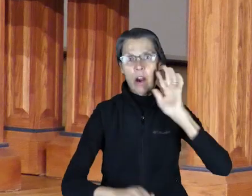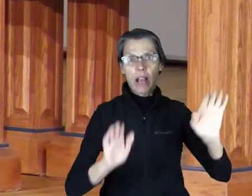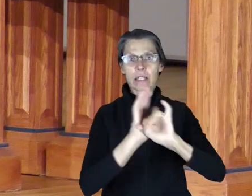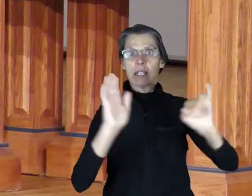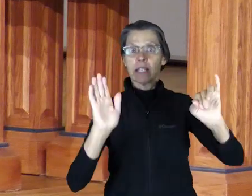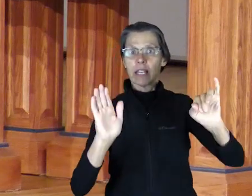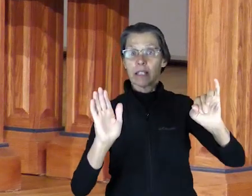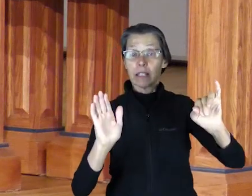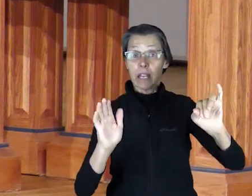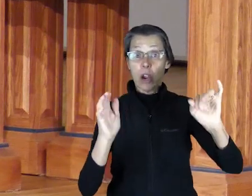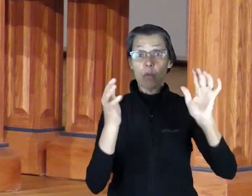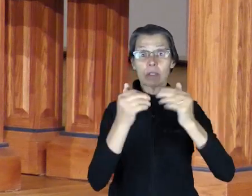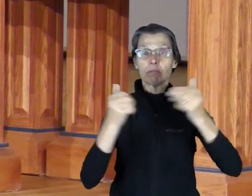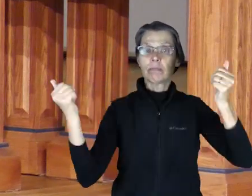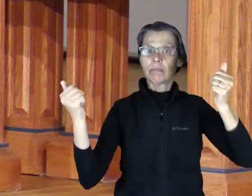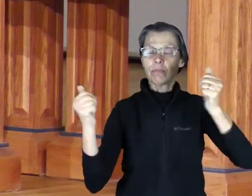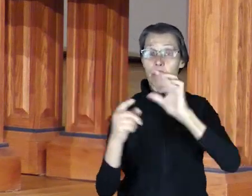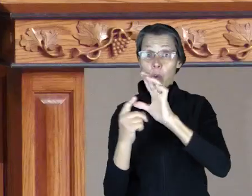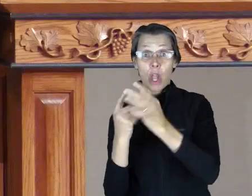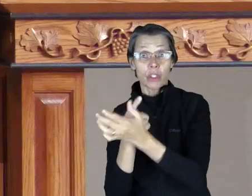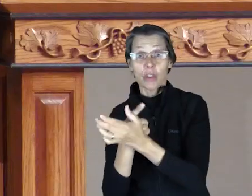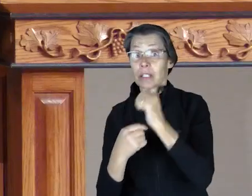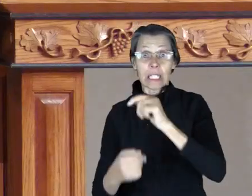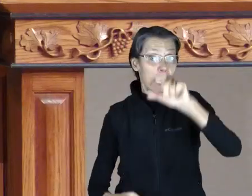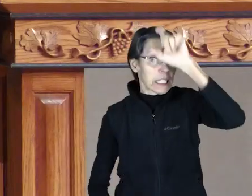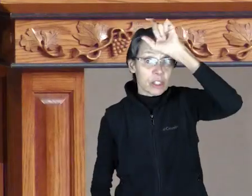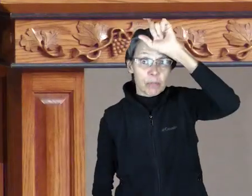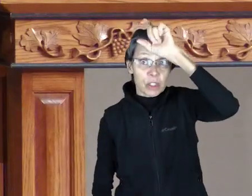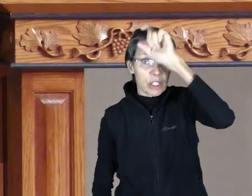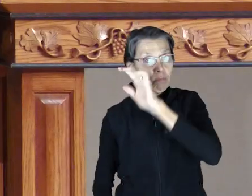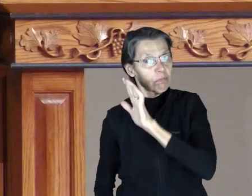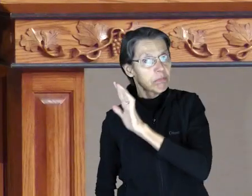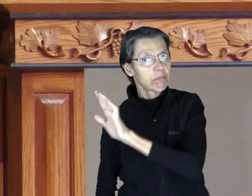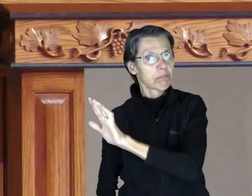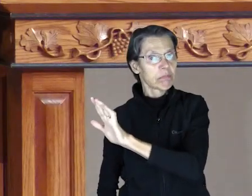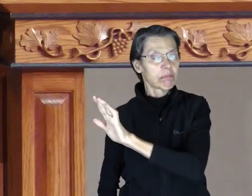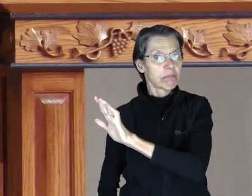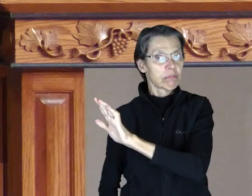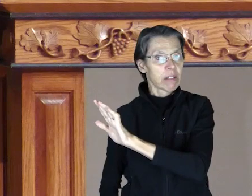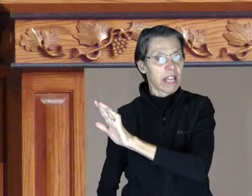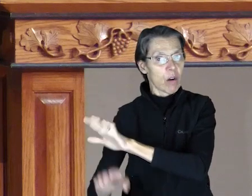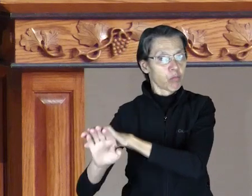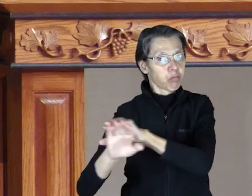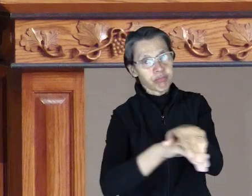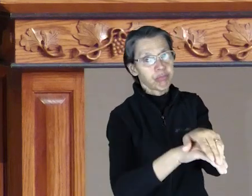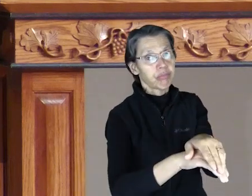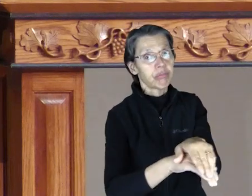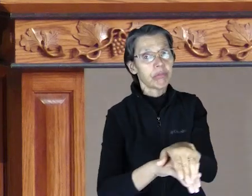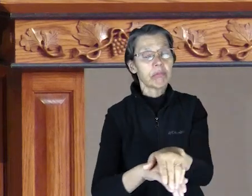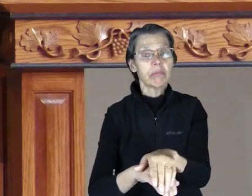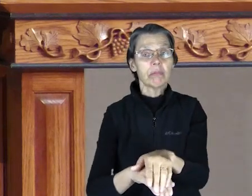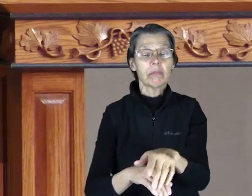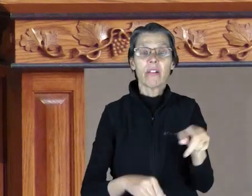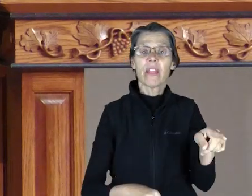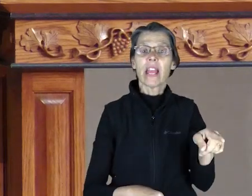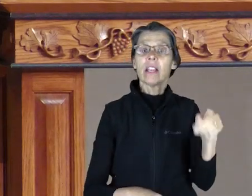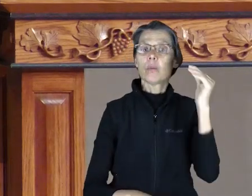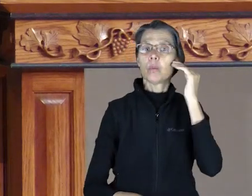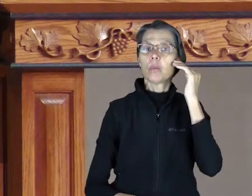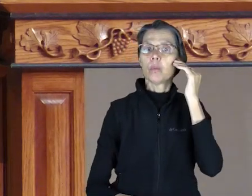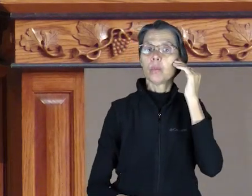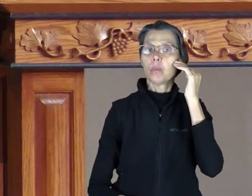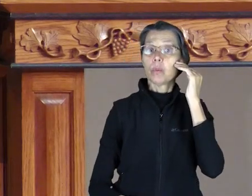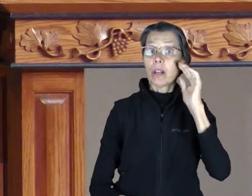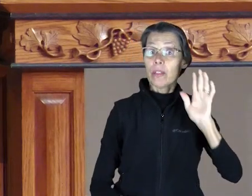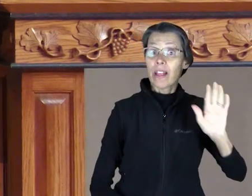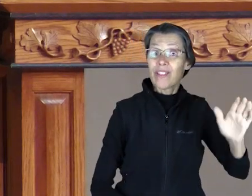forge a unique national identity, one wholly distinct from the cultures around them, including the Egyptian Empire for so long